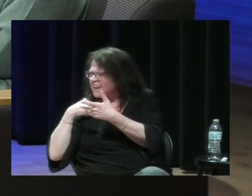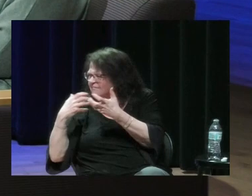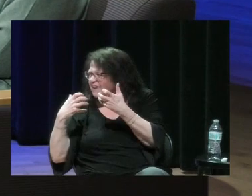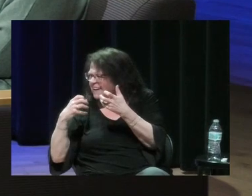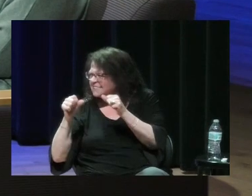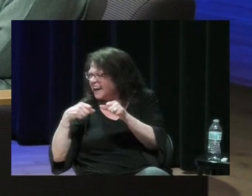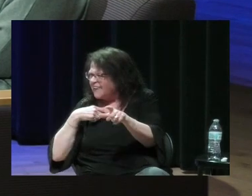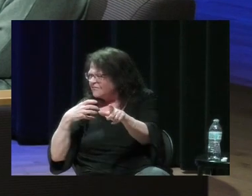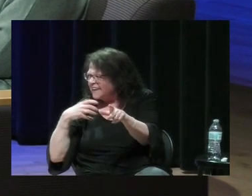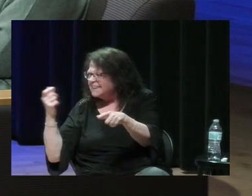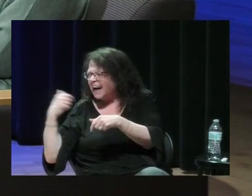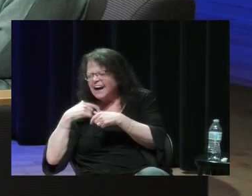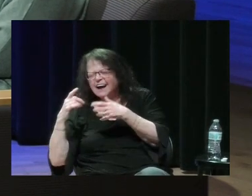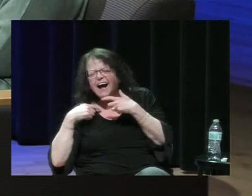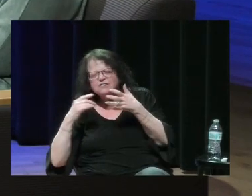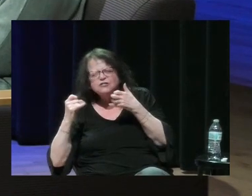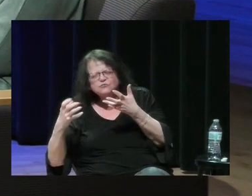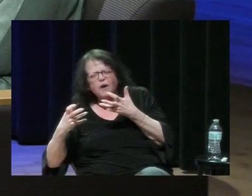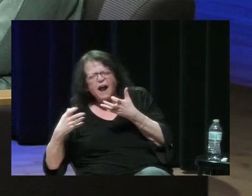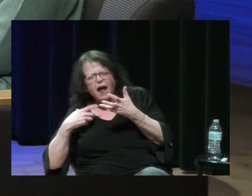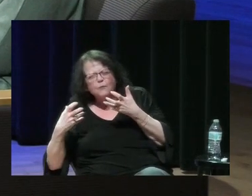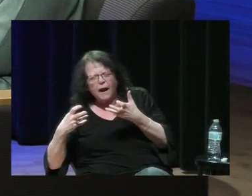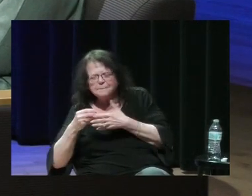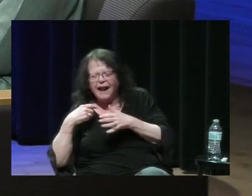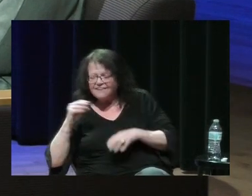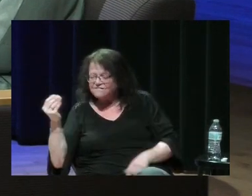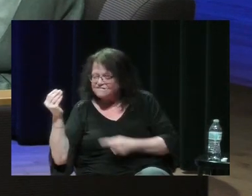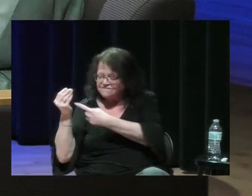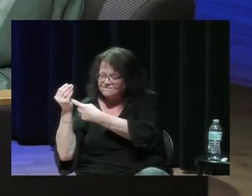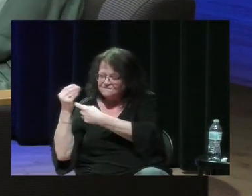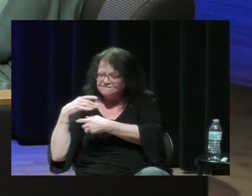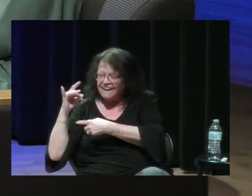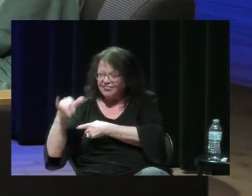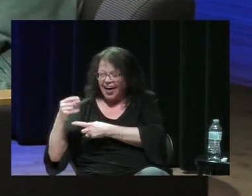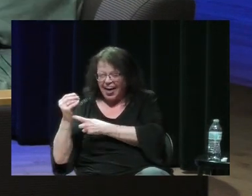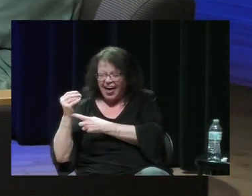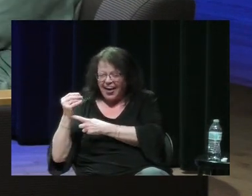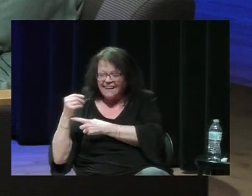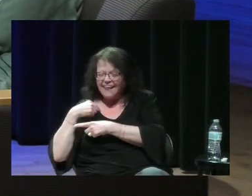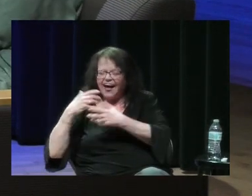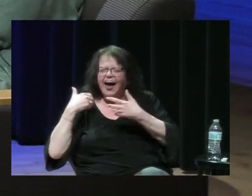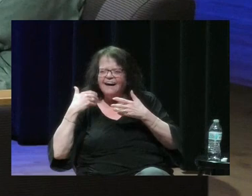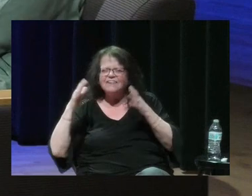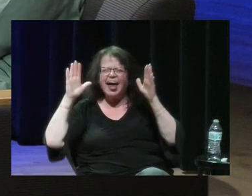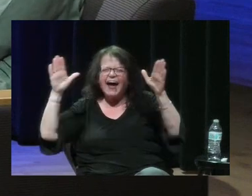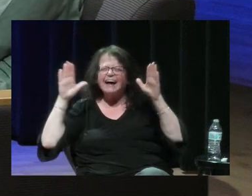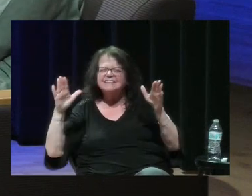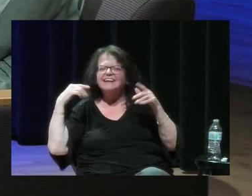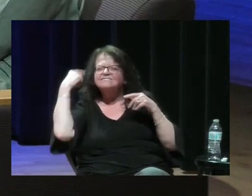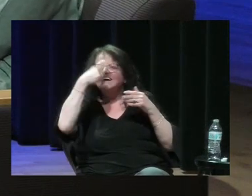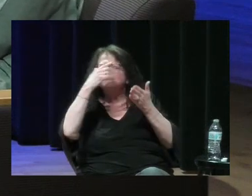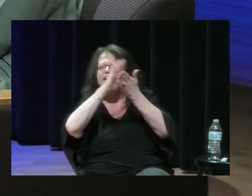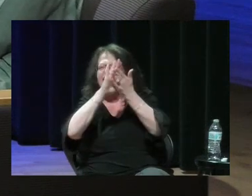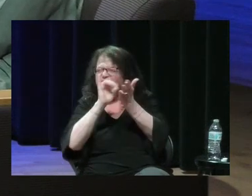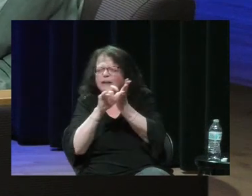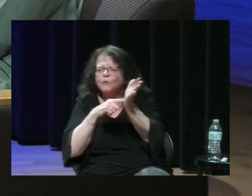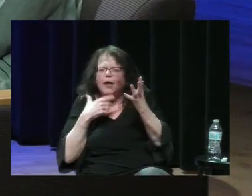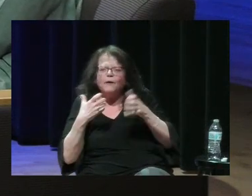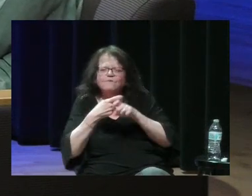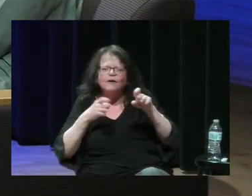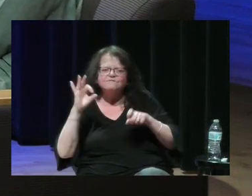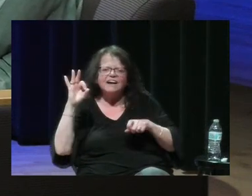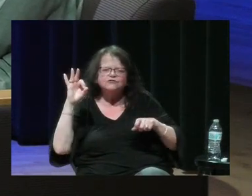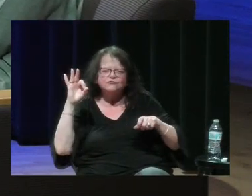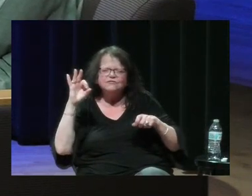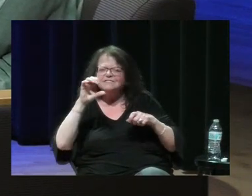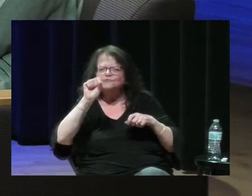else. I just want to buy, like, I just got this really excellent face cleanser. That's all I want from social media. And my life